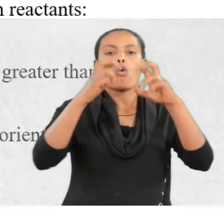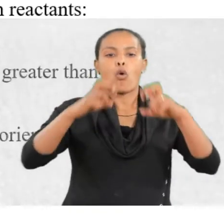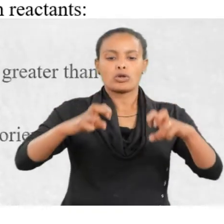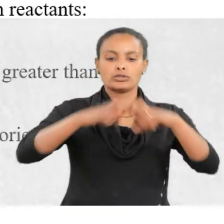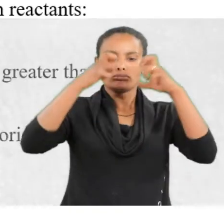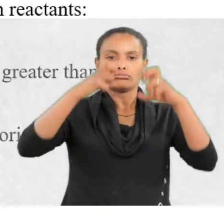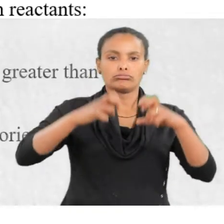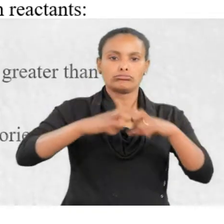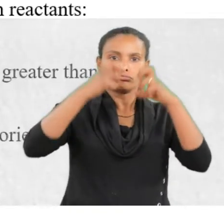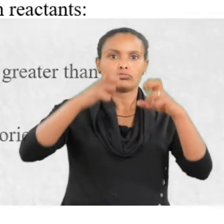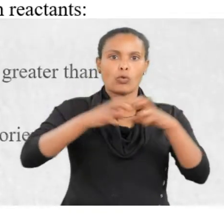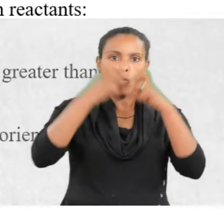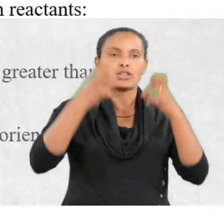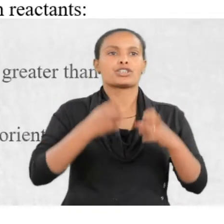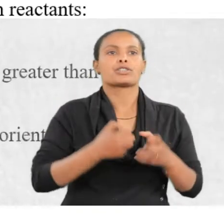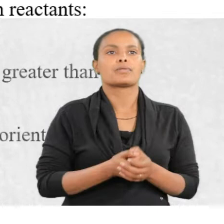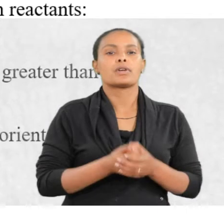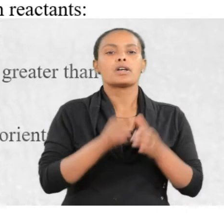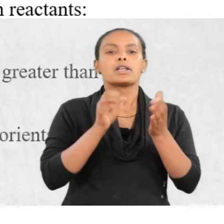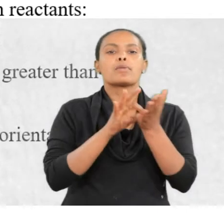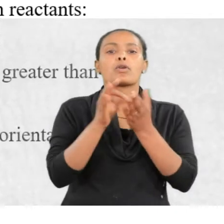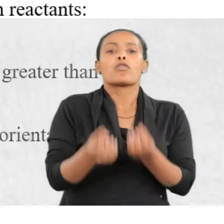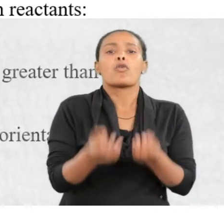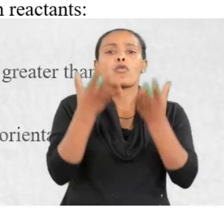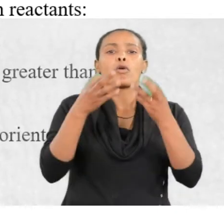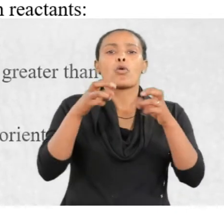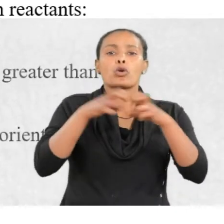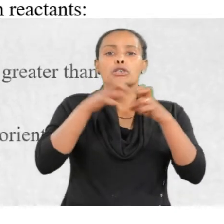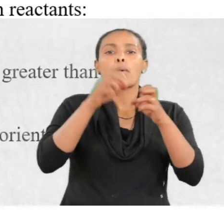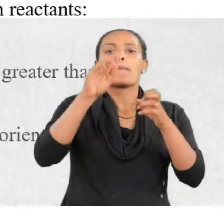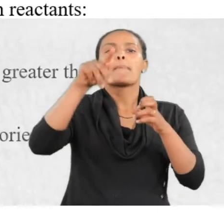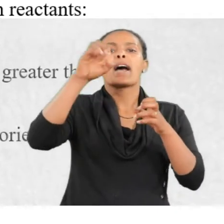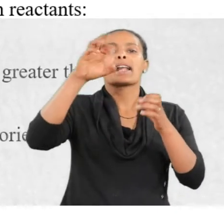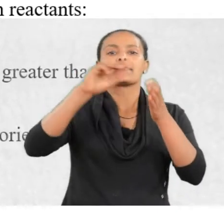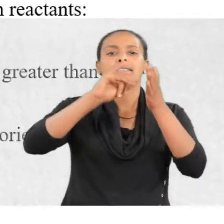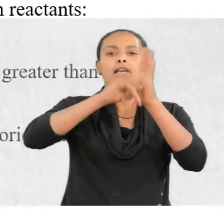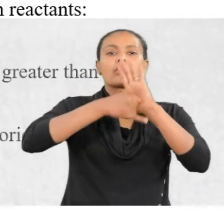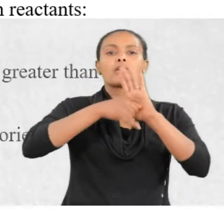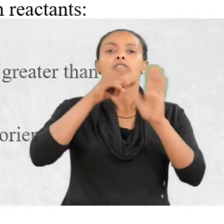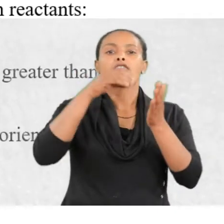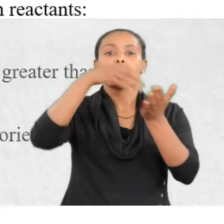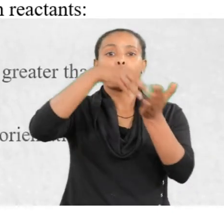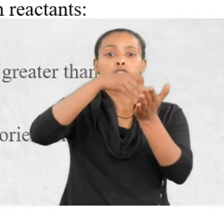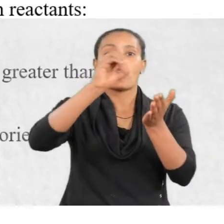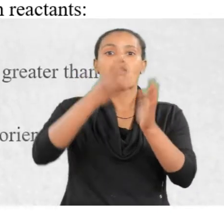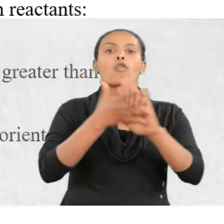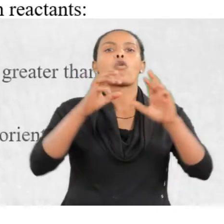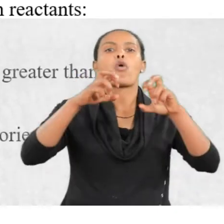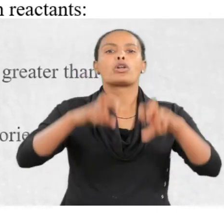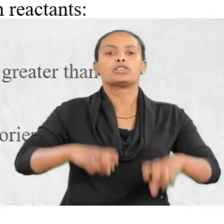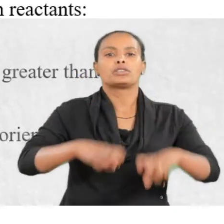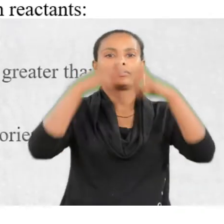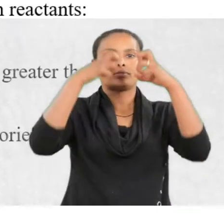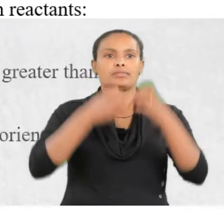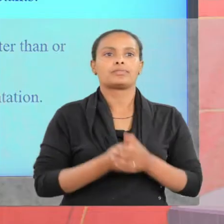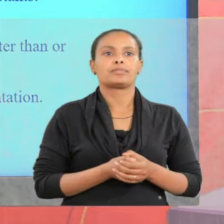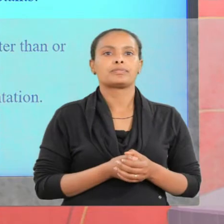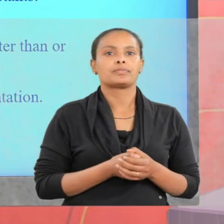collision. Number of collision per second is frequency of collision.